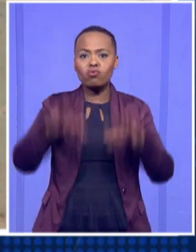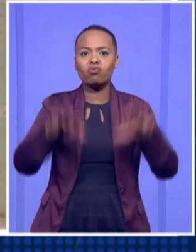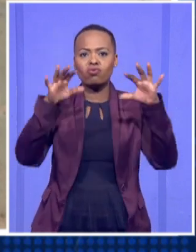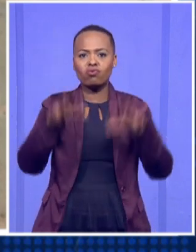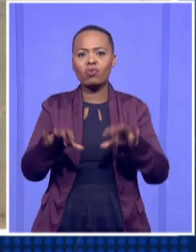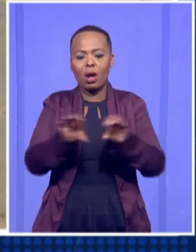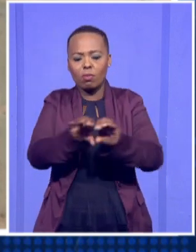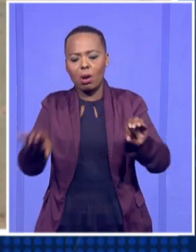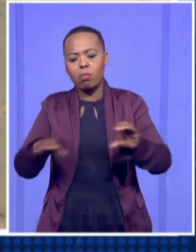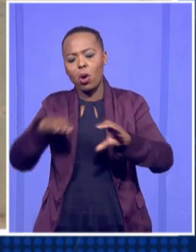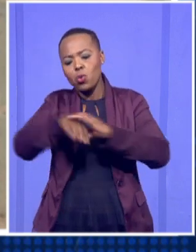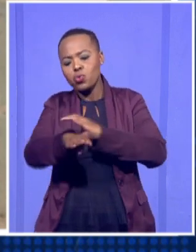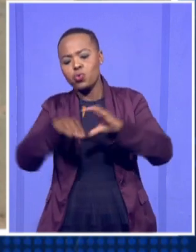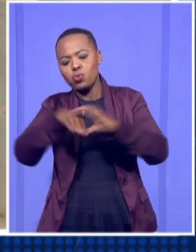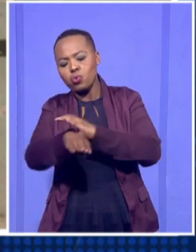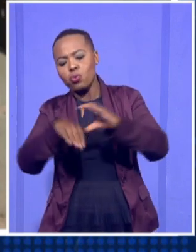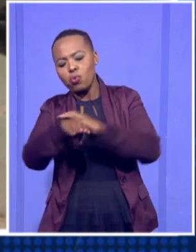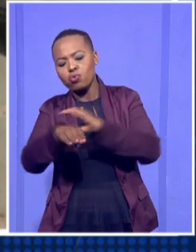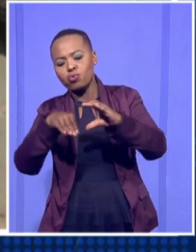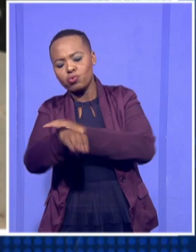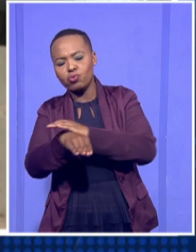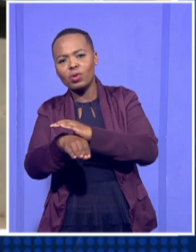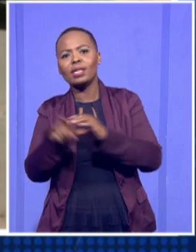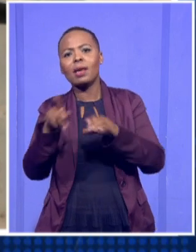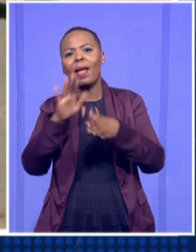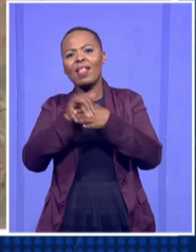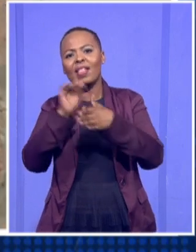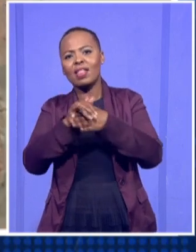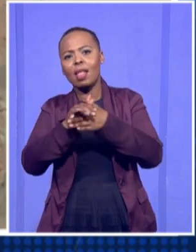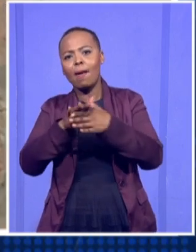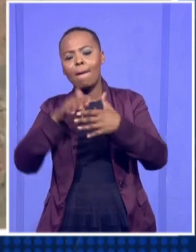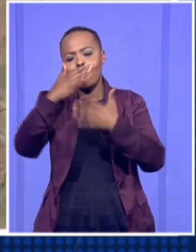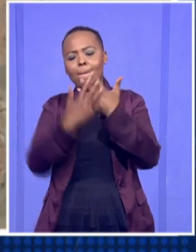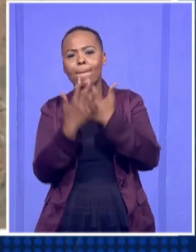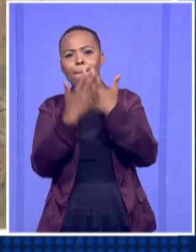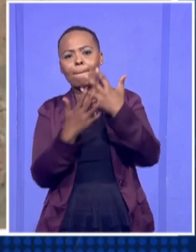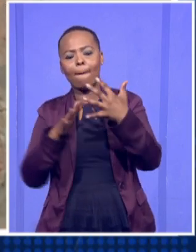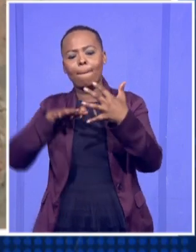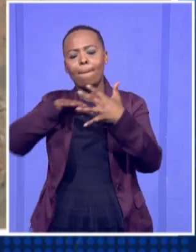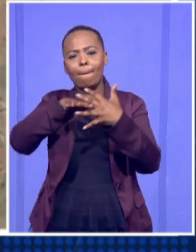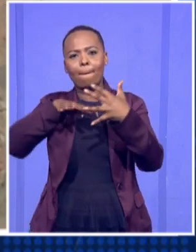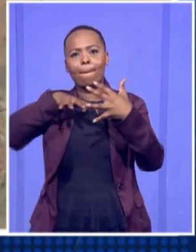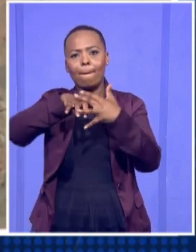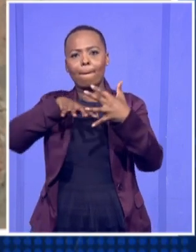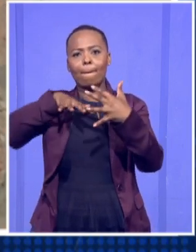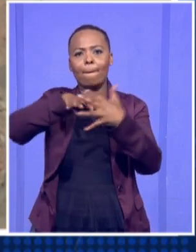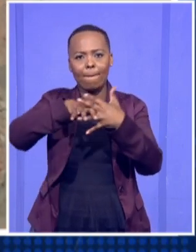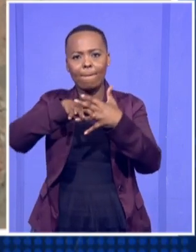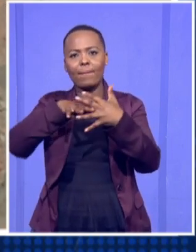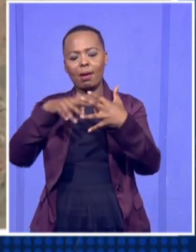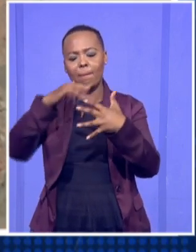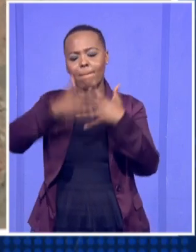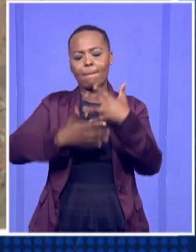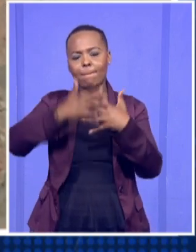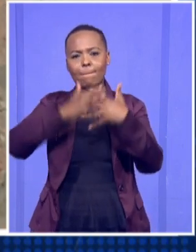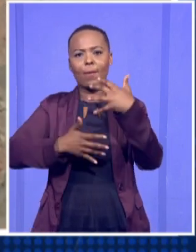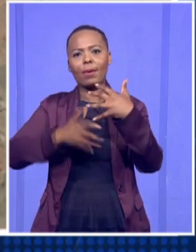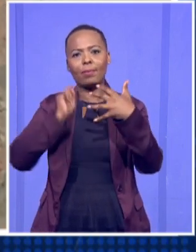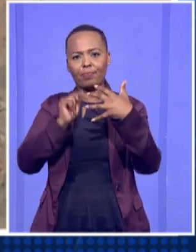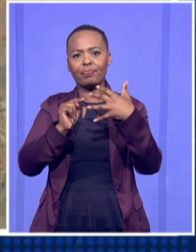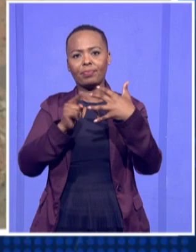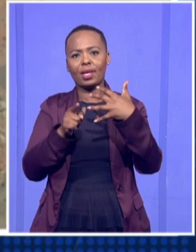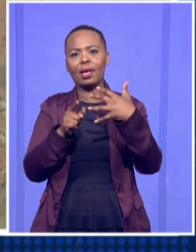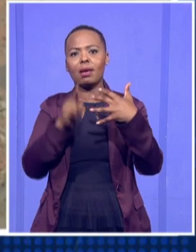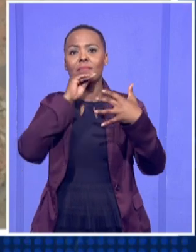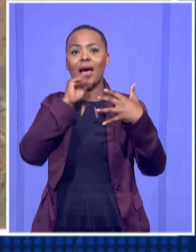away, sealing cracks in the surface so that when it rains, the water do not get through the waterproofing layer at the top